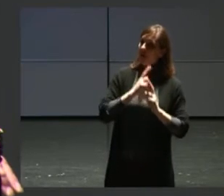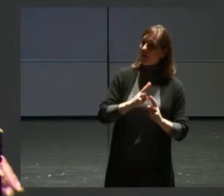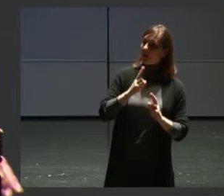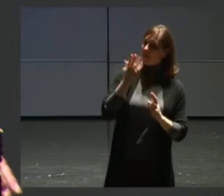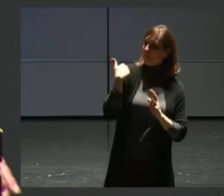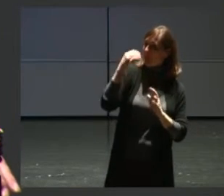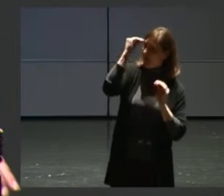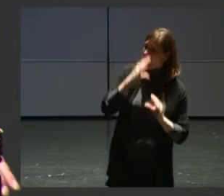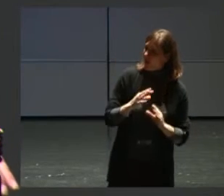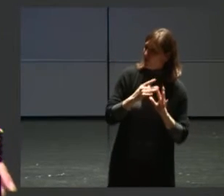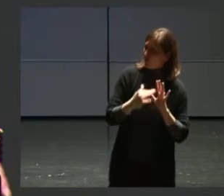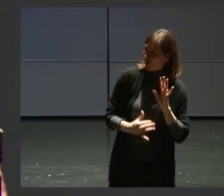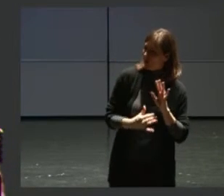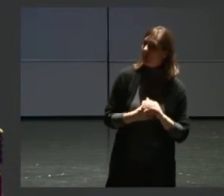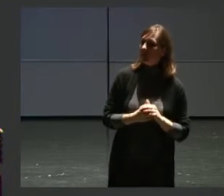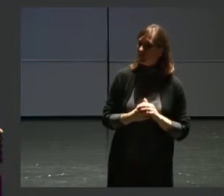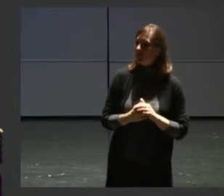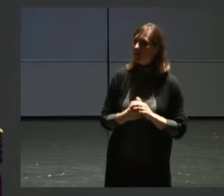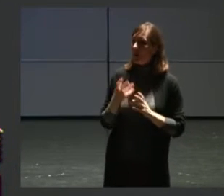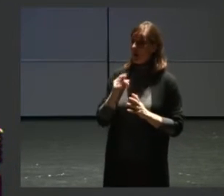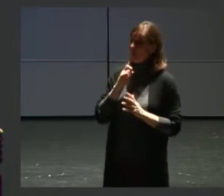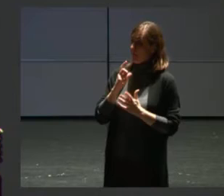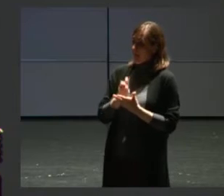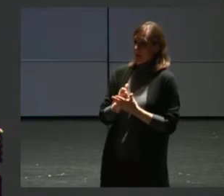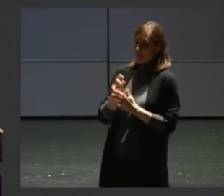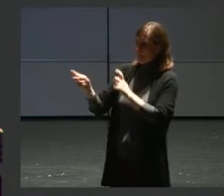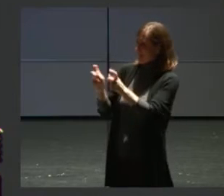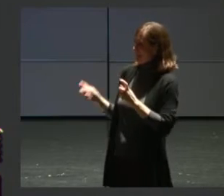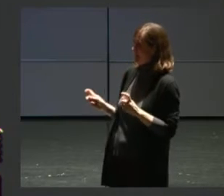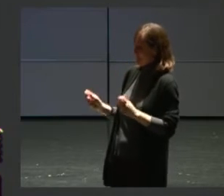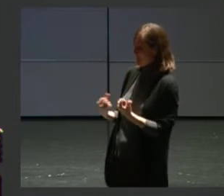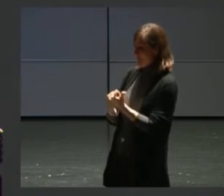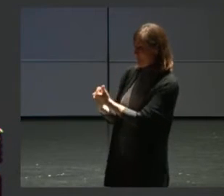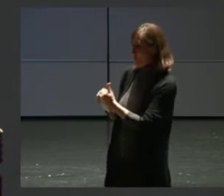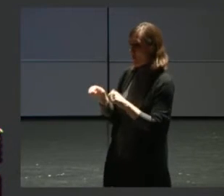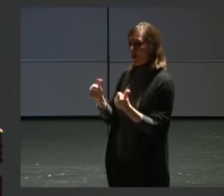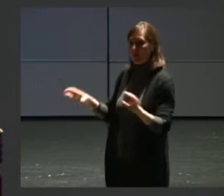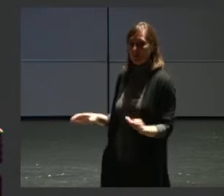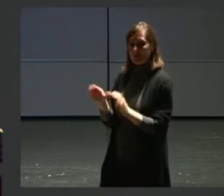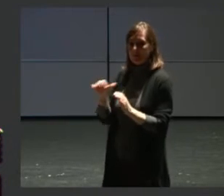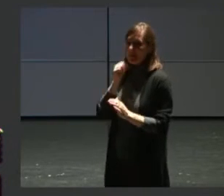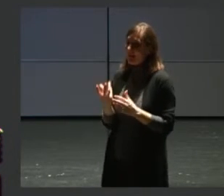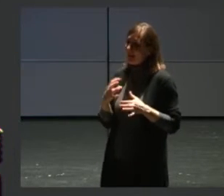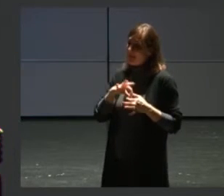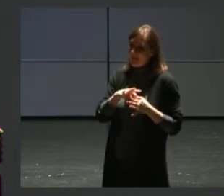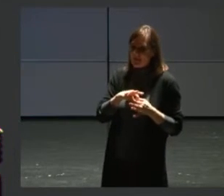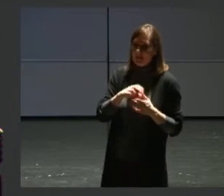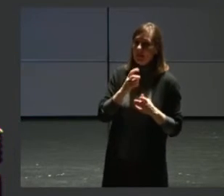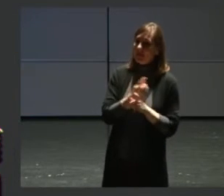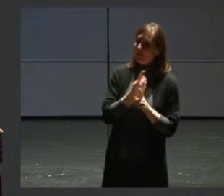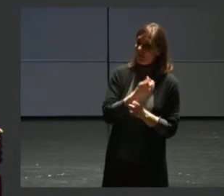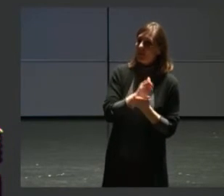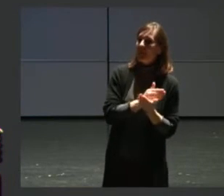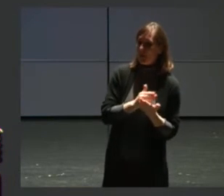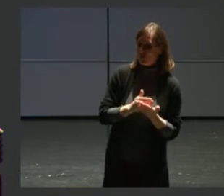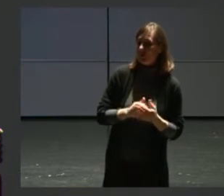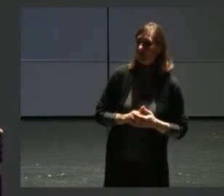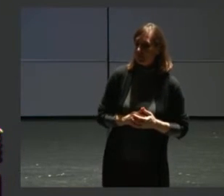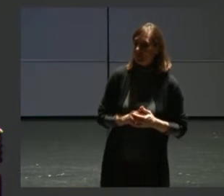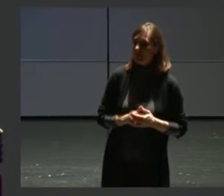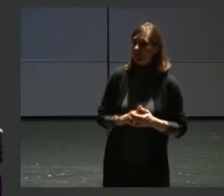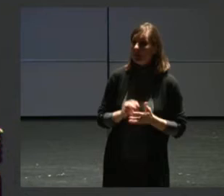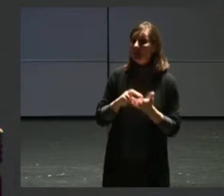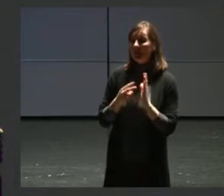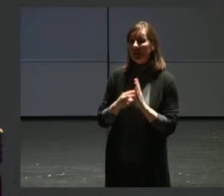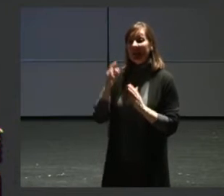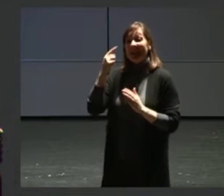research activities above and beyond what our regular budgets do. So it's critical as we think about building a strong future that